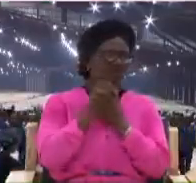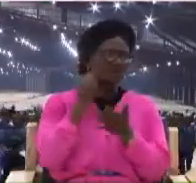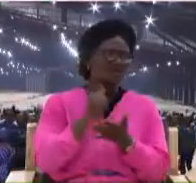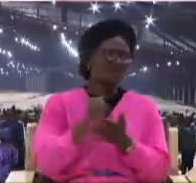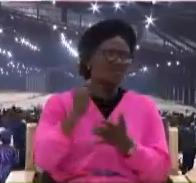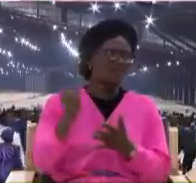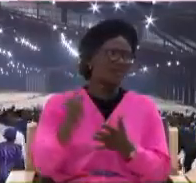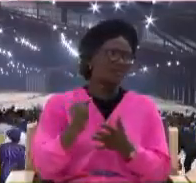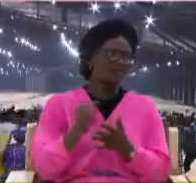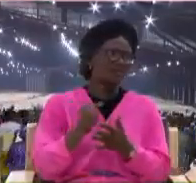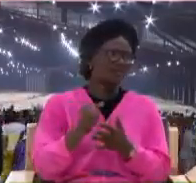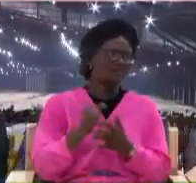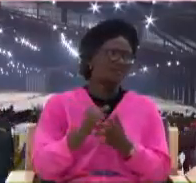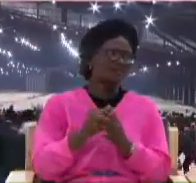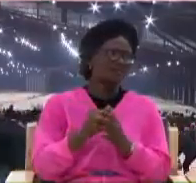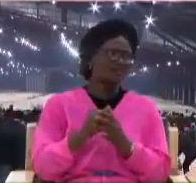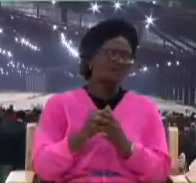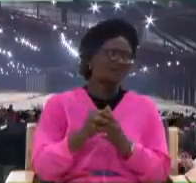Amen.